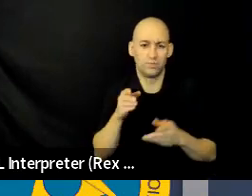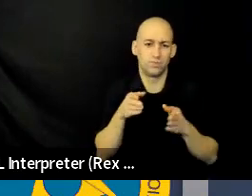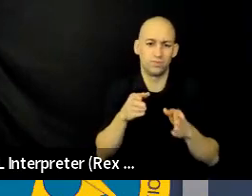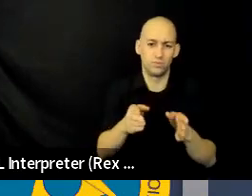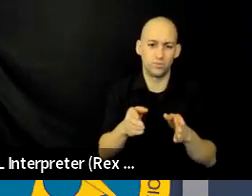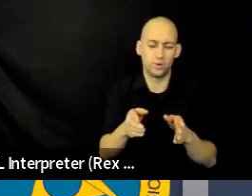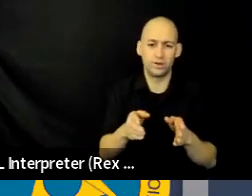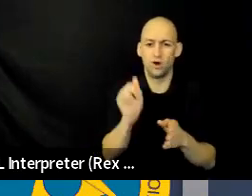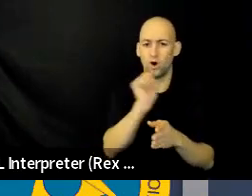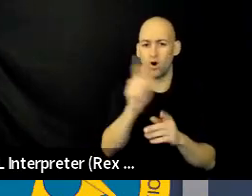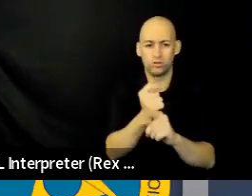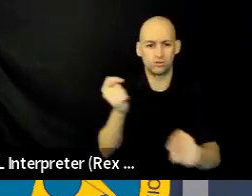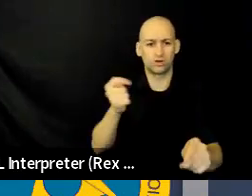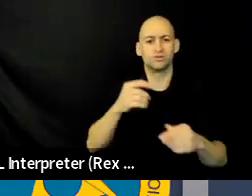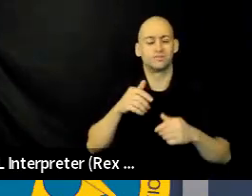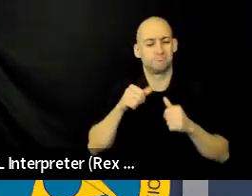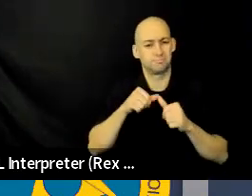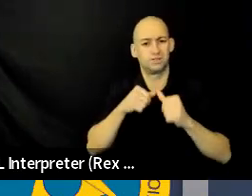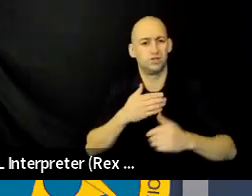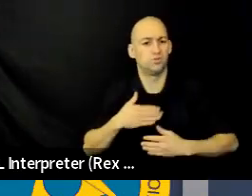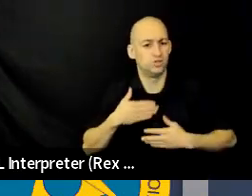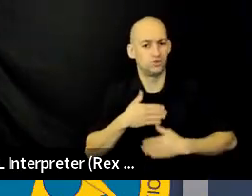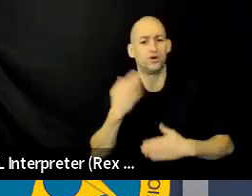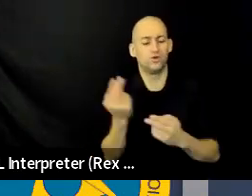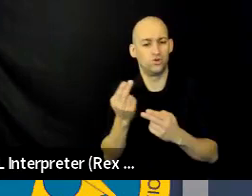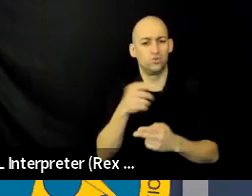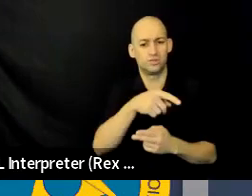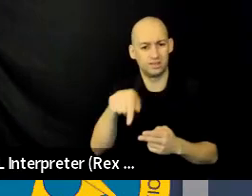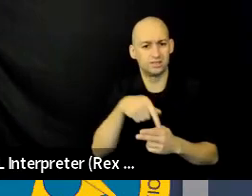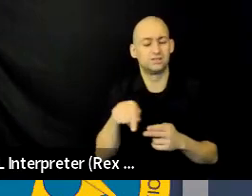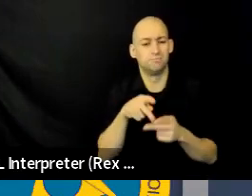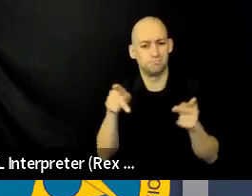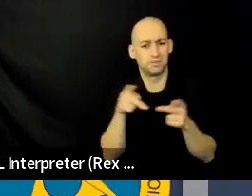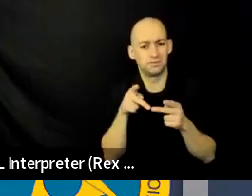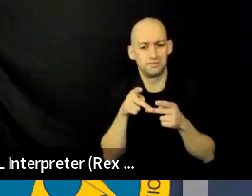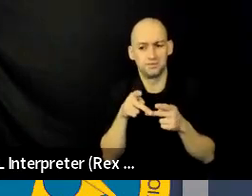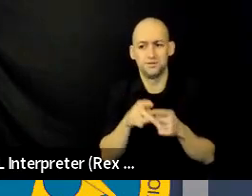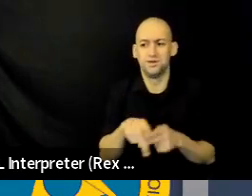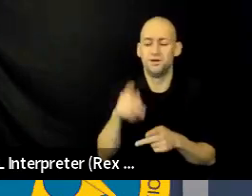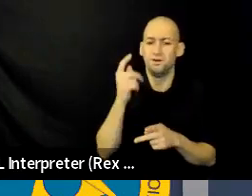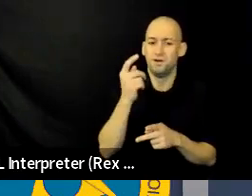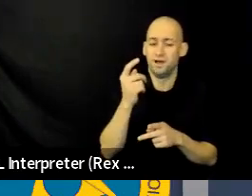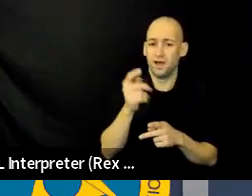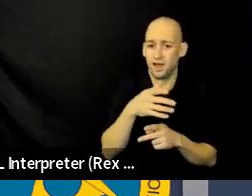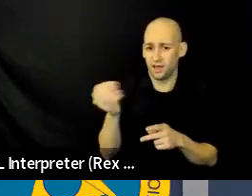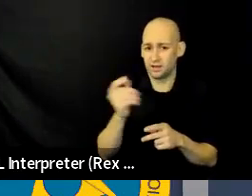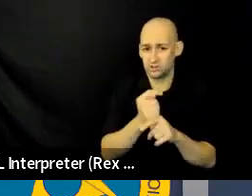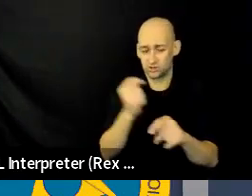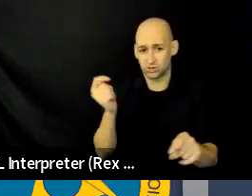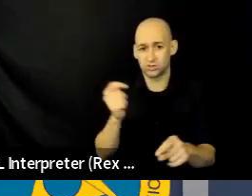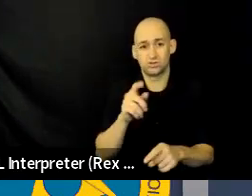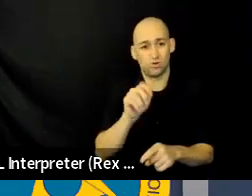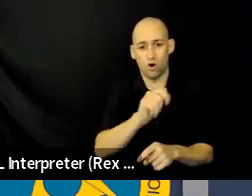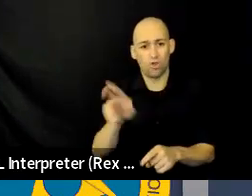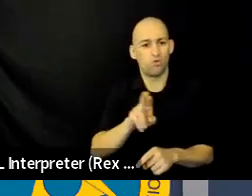all those truckers will continue to enjoy the use of this facility. And in fact, those same truckers with just a few right turns that are all to